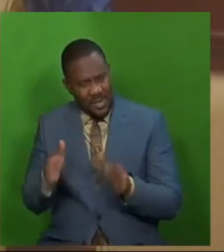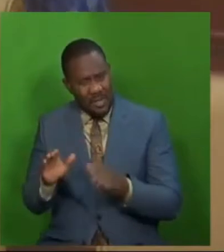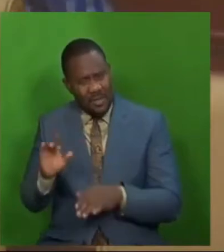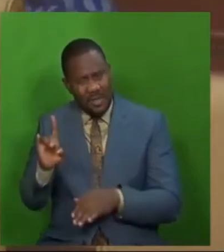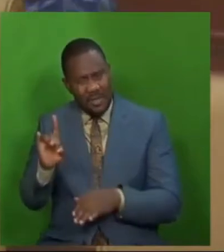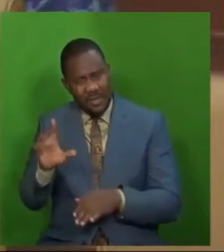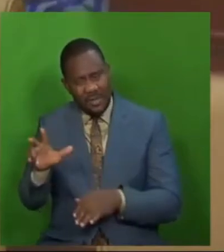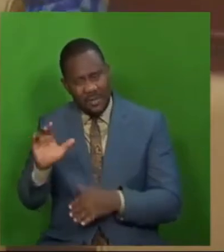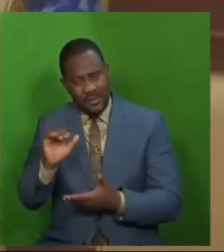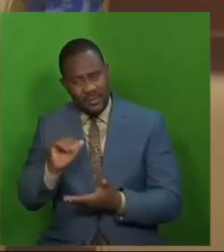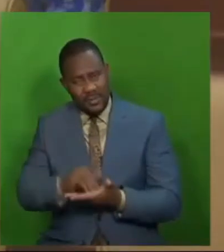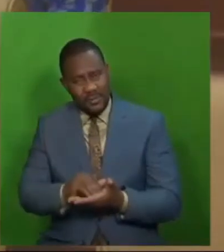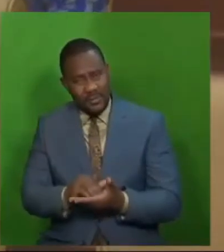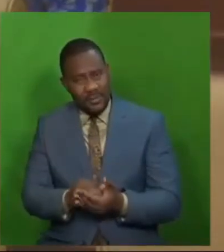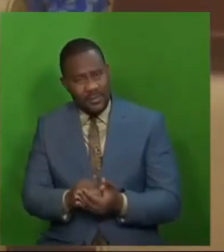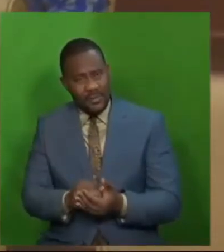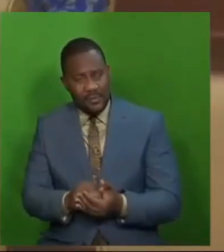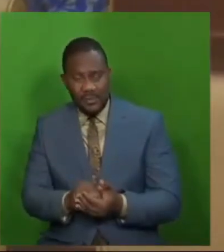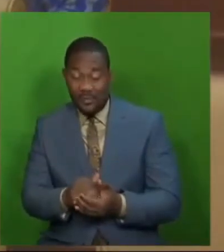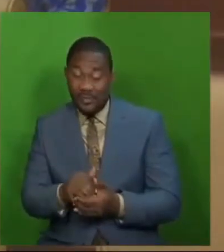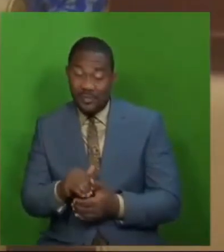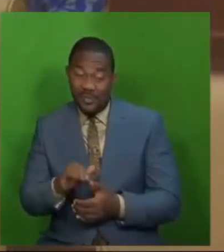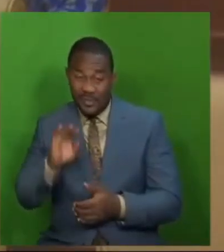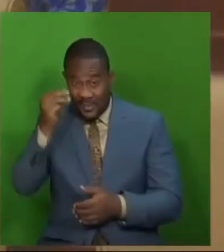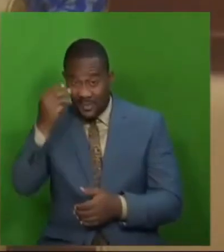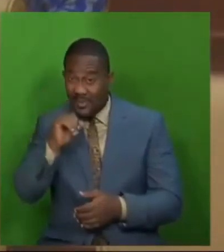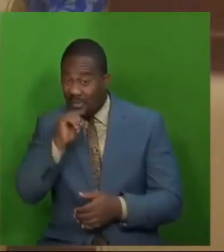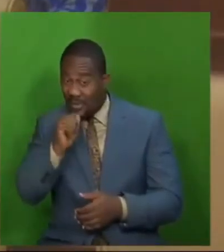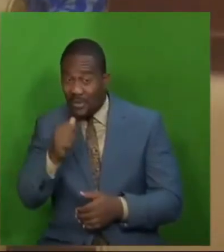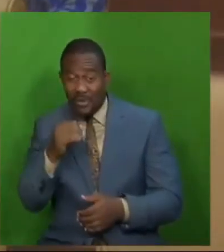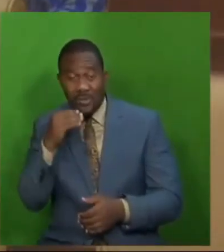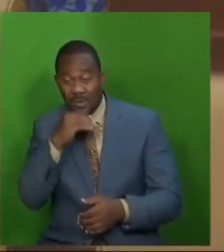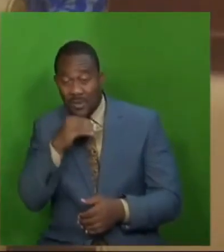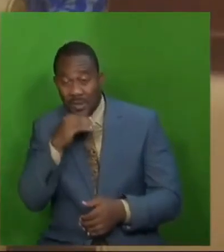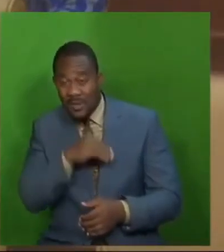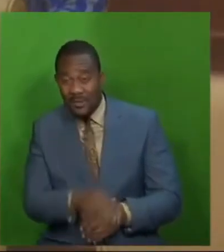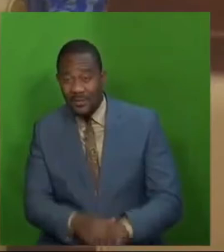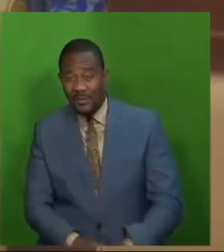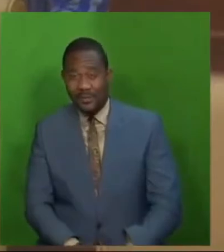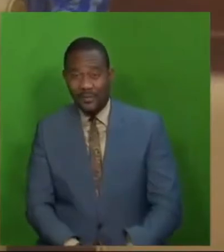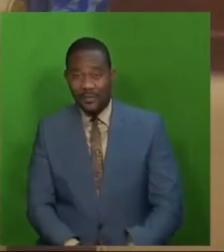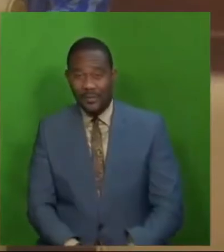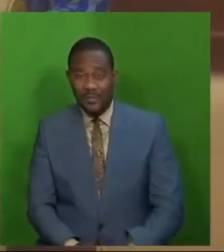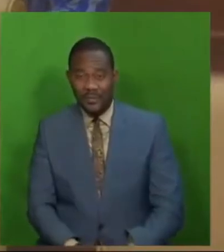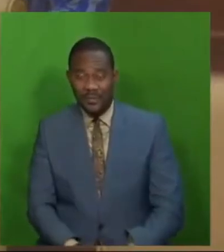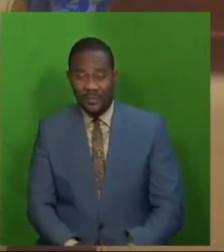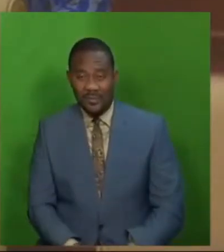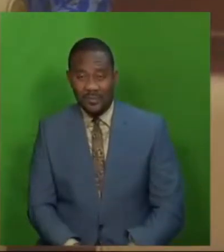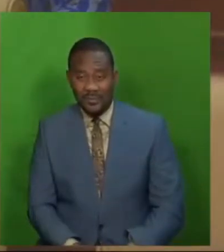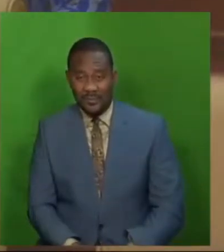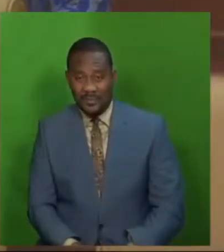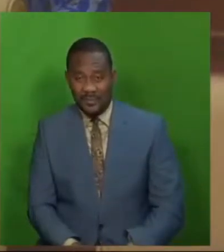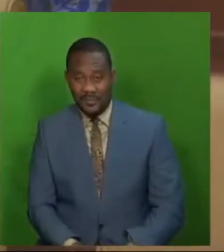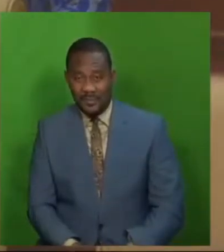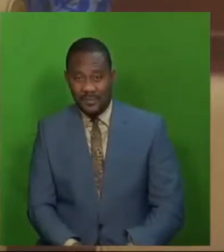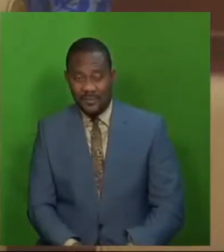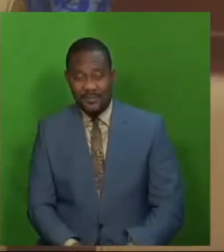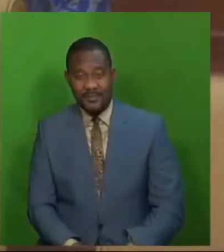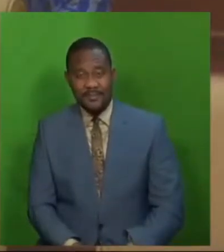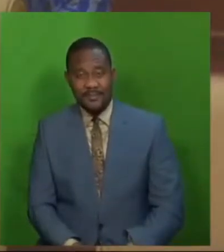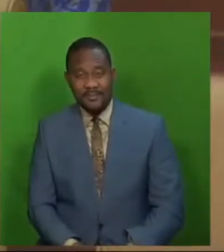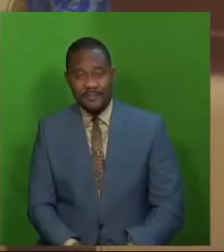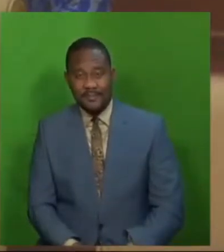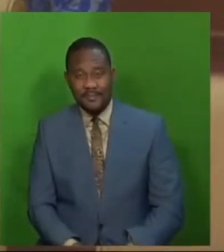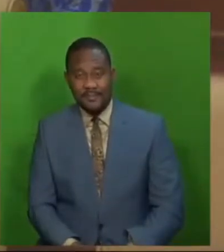So the minister is not lying. We indeed more than 83,000, and we indeed